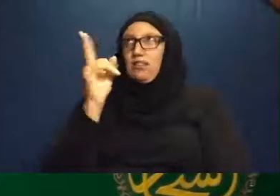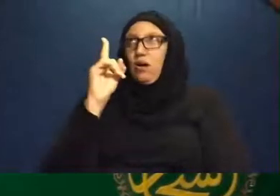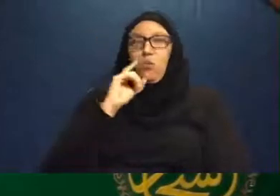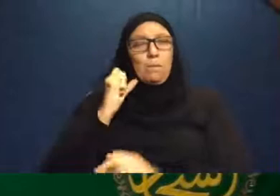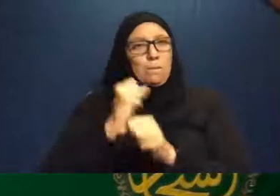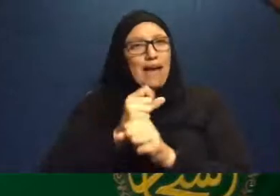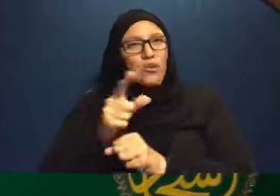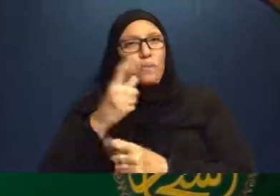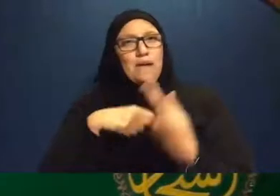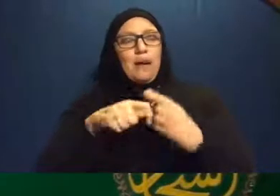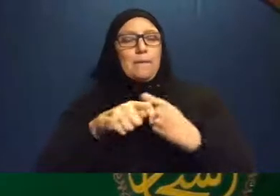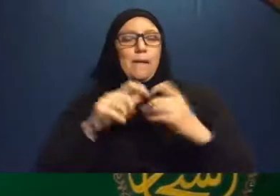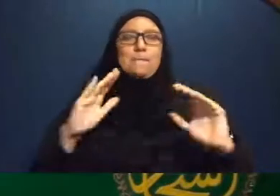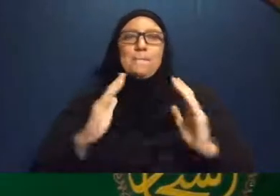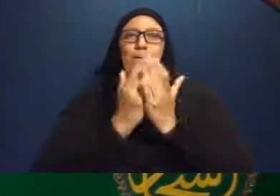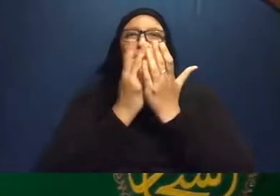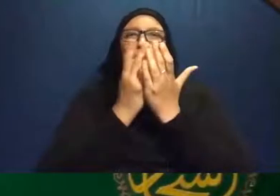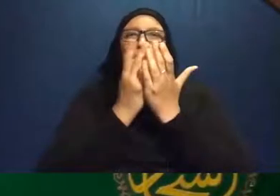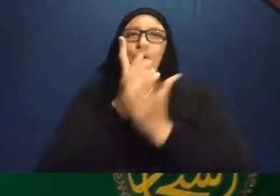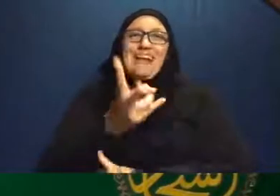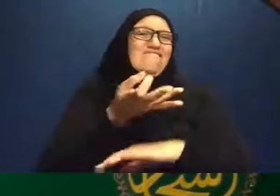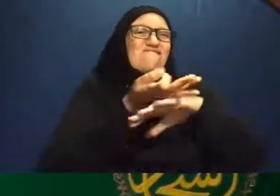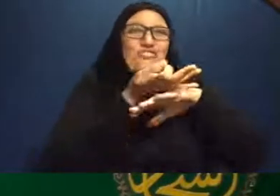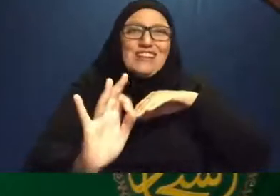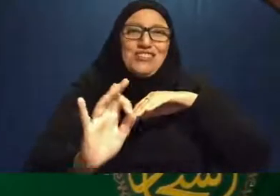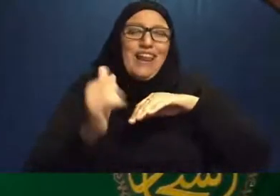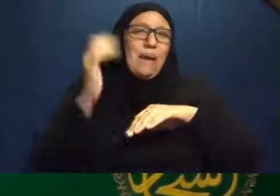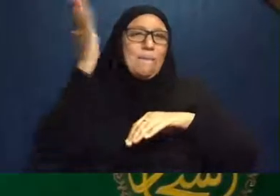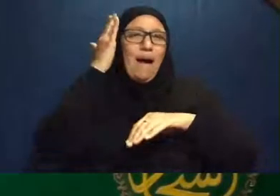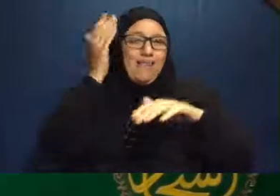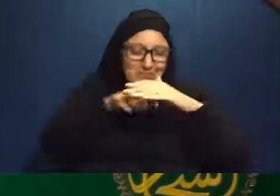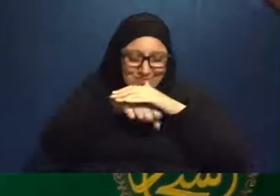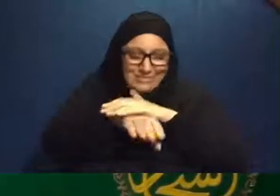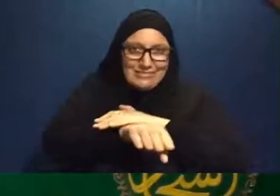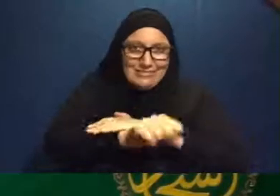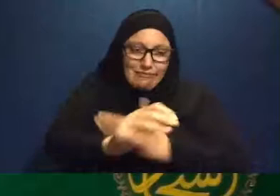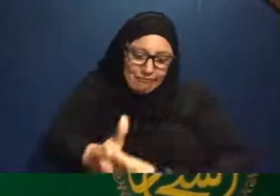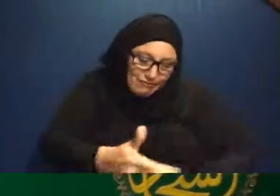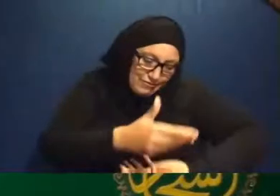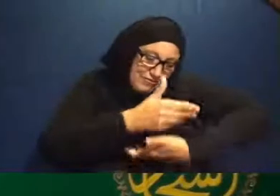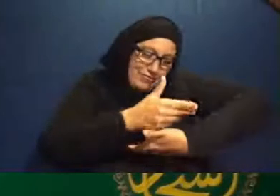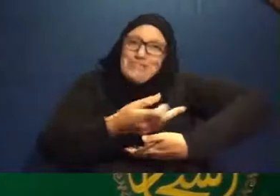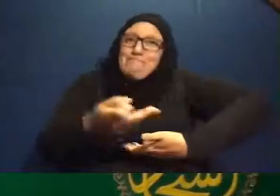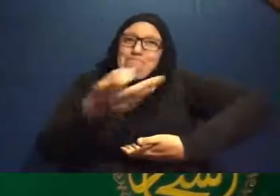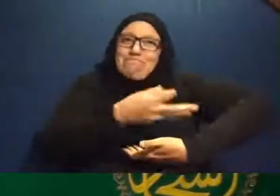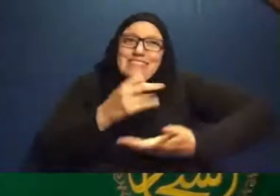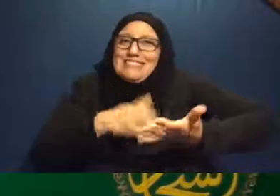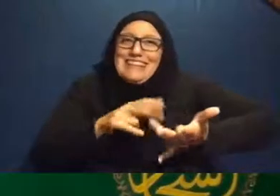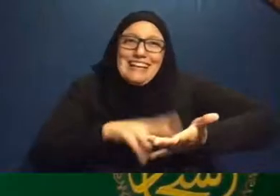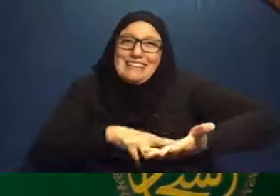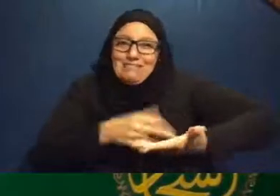if you are born again. Fresh, like a baby born from the womb of the mother, no sin